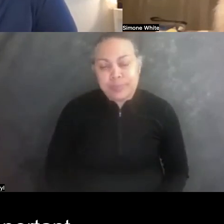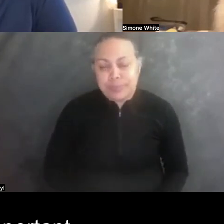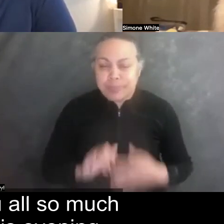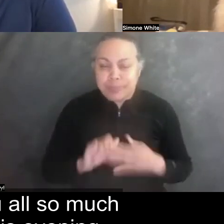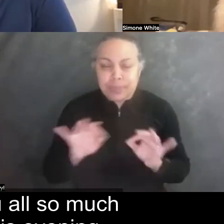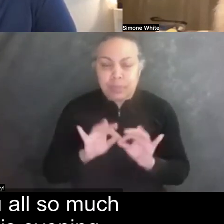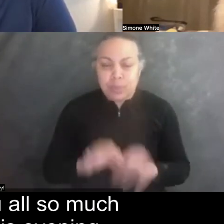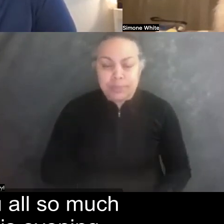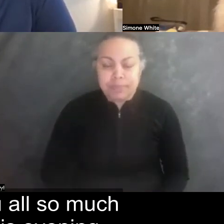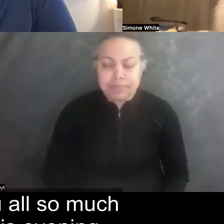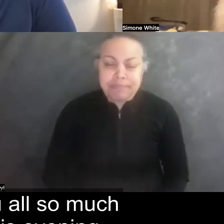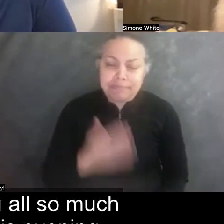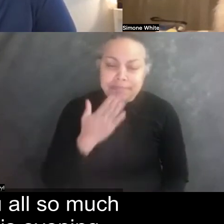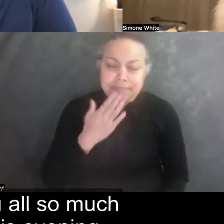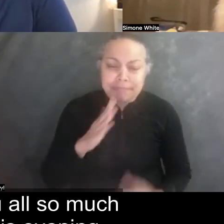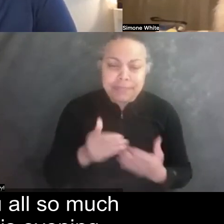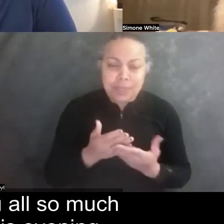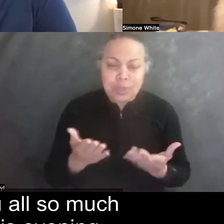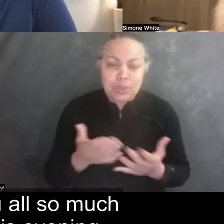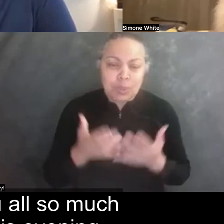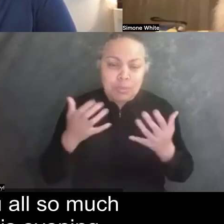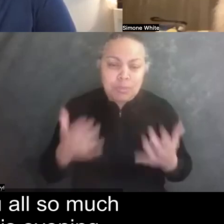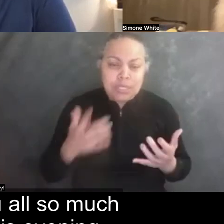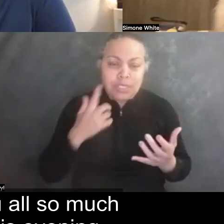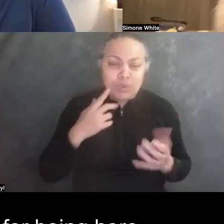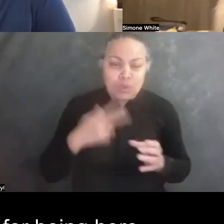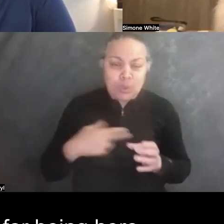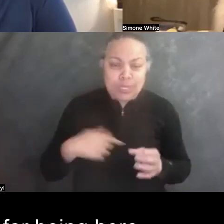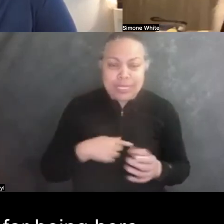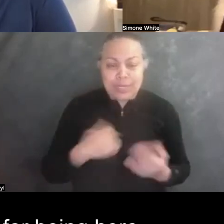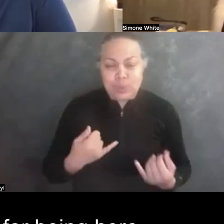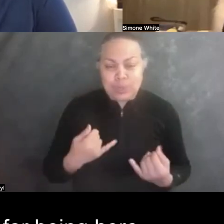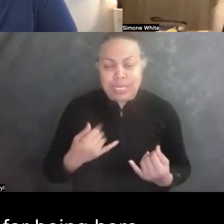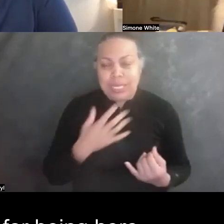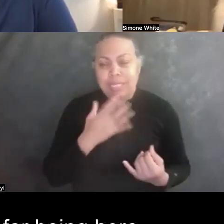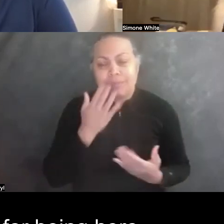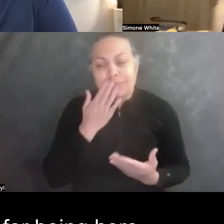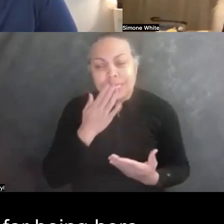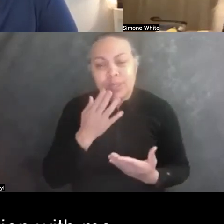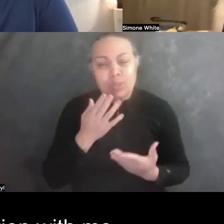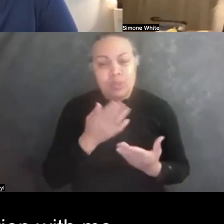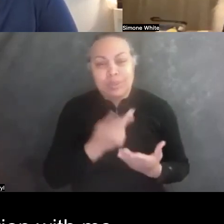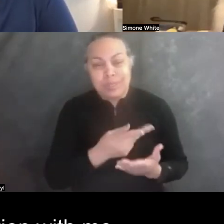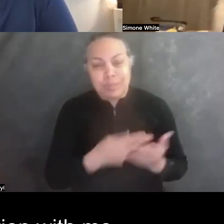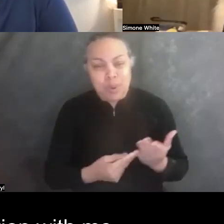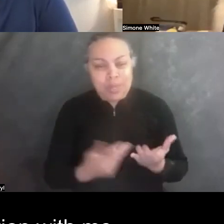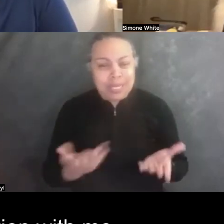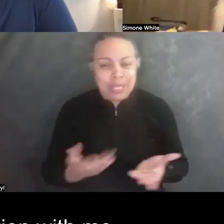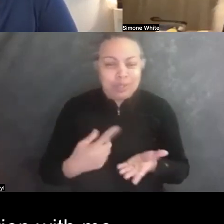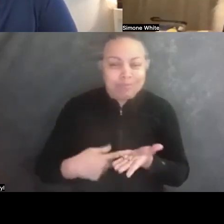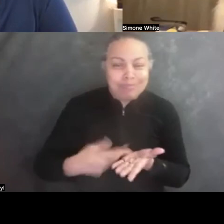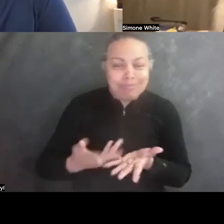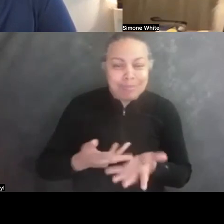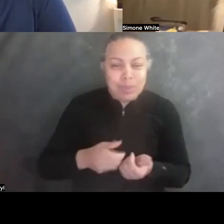important. And so thank you all so much for being here this evening. And thank you both for being here to be in conversation with